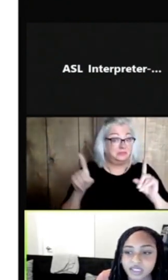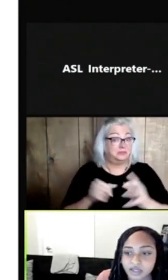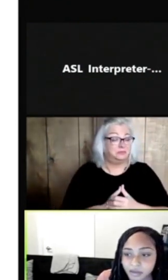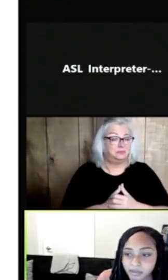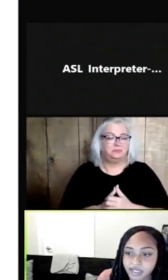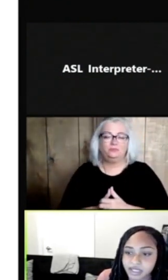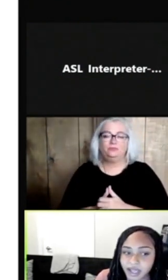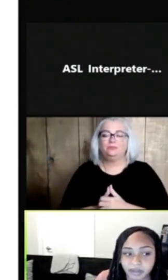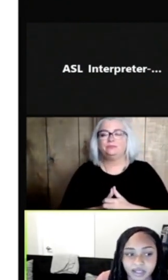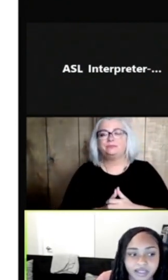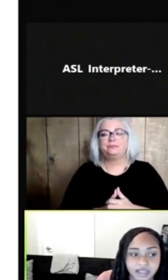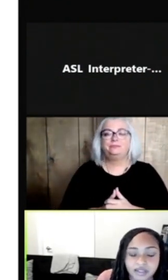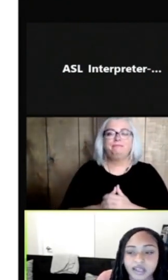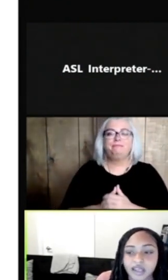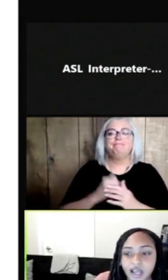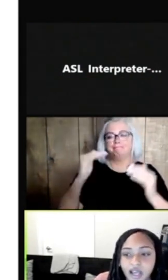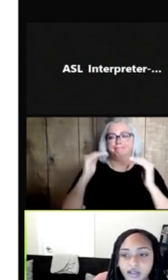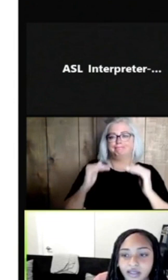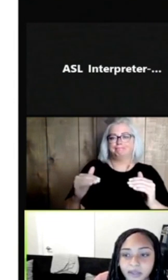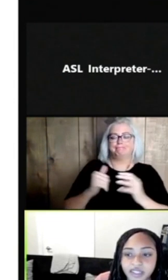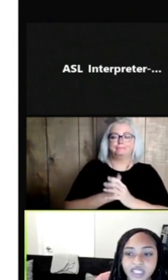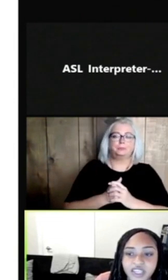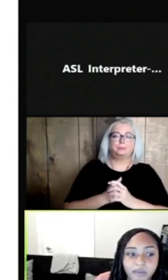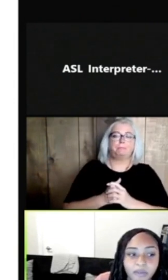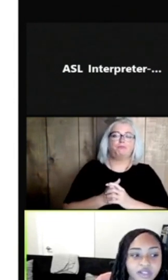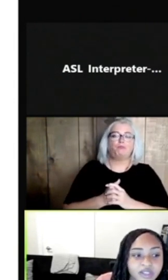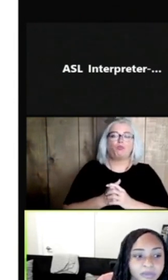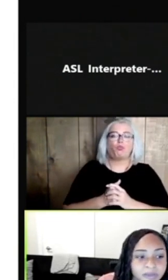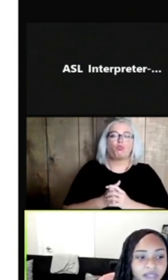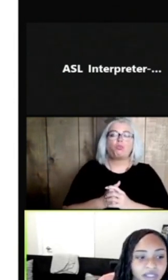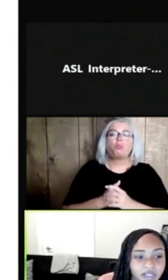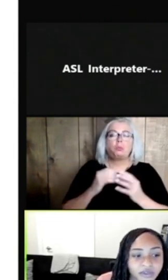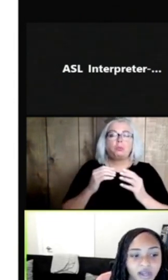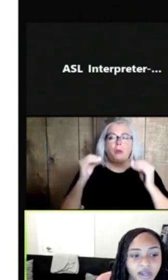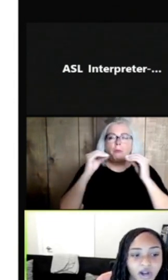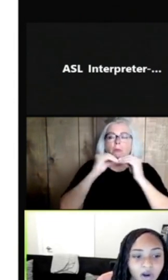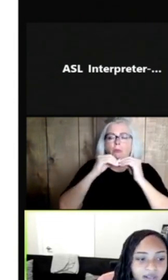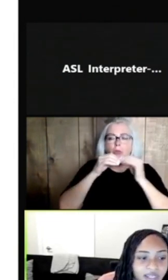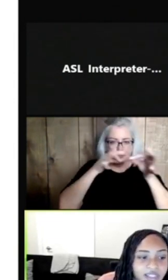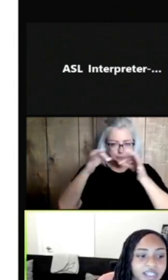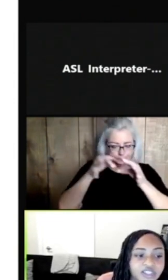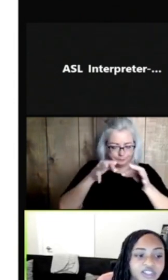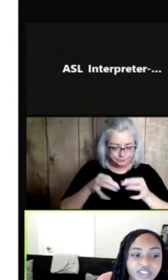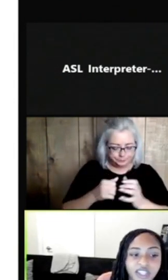So let's, next slide, please. Let's put this even more into perspective.